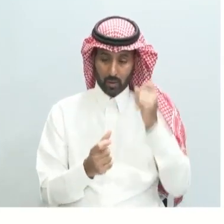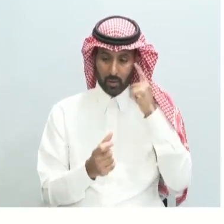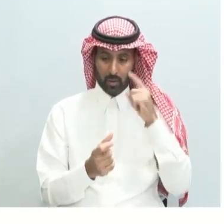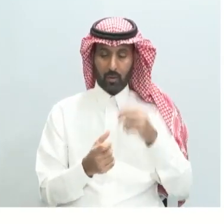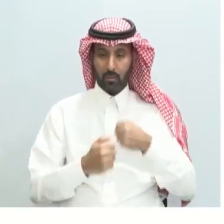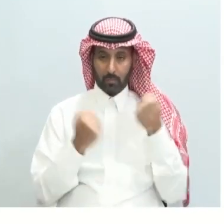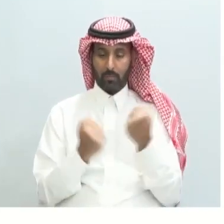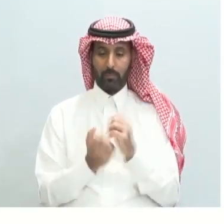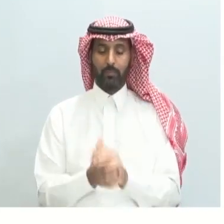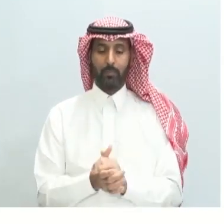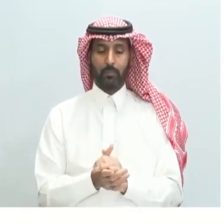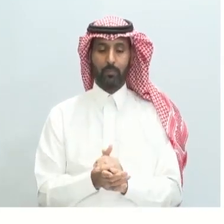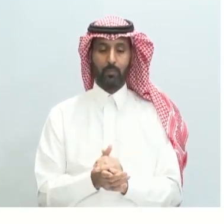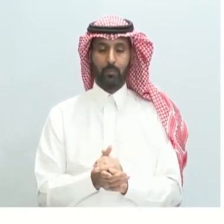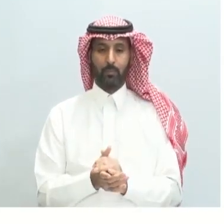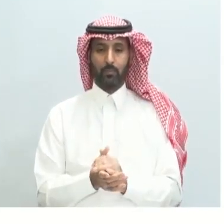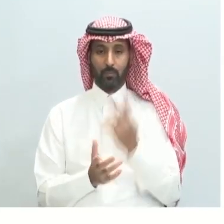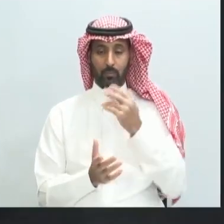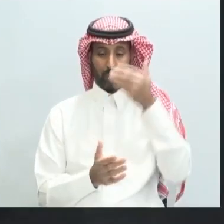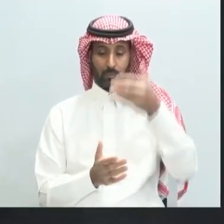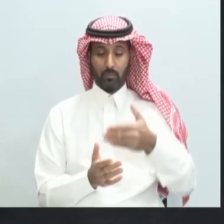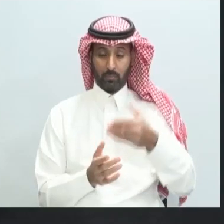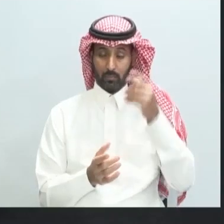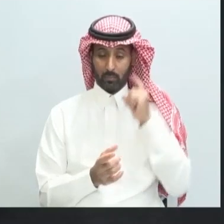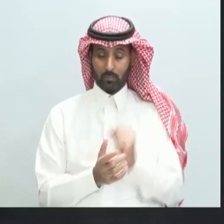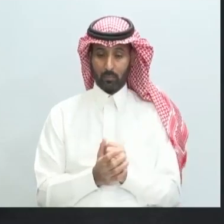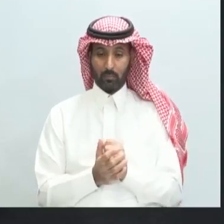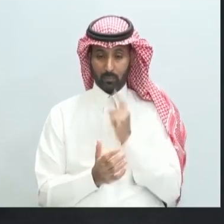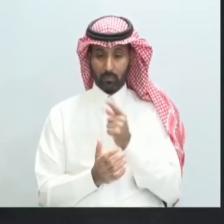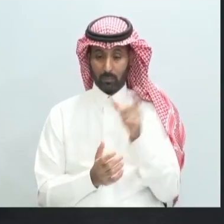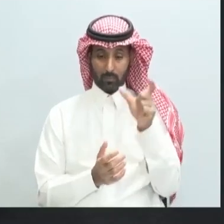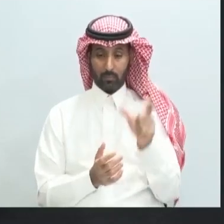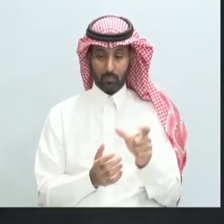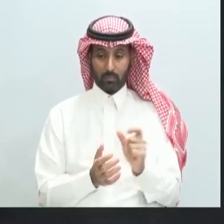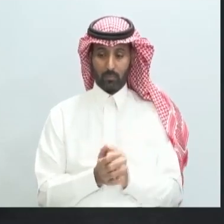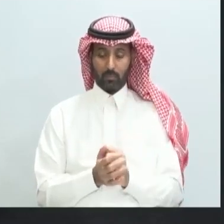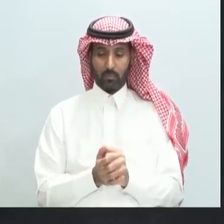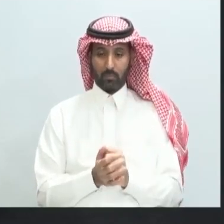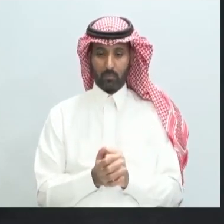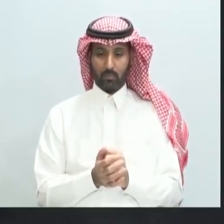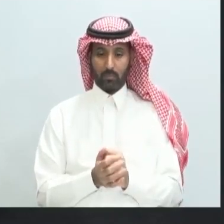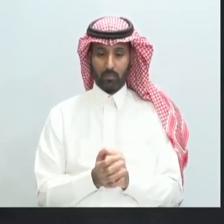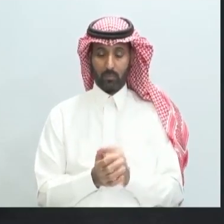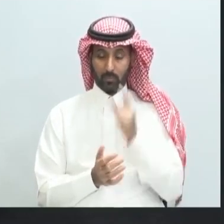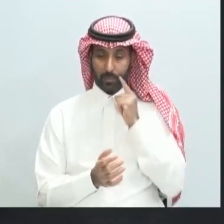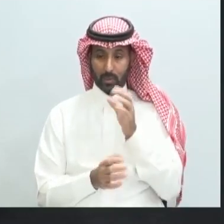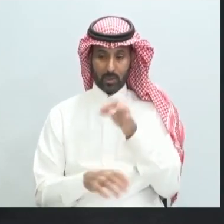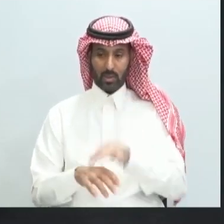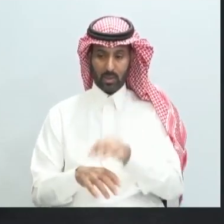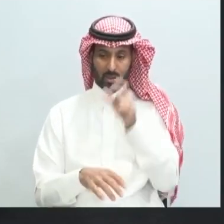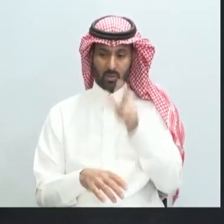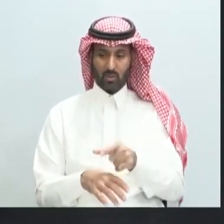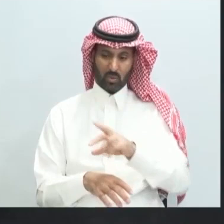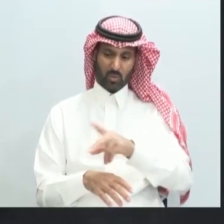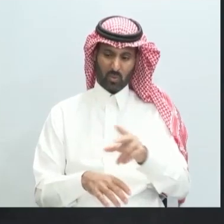and practice in pairs. So as you can see in this picture, you will have, or you can see, people with